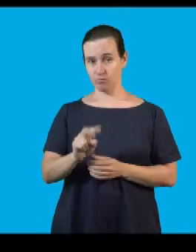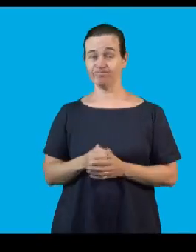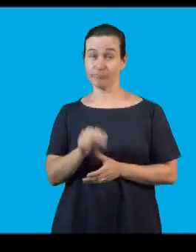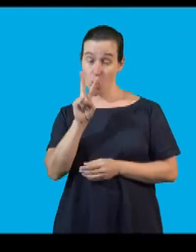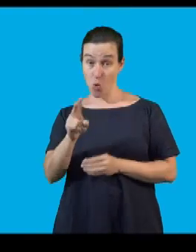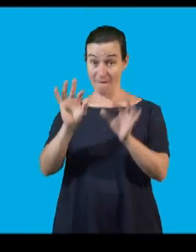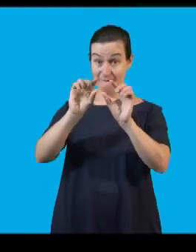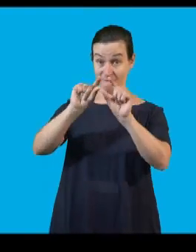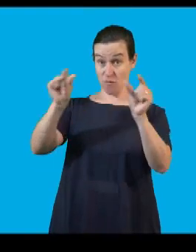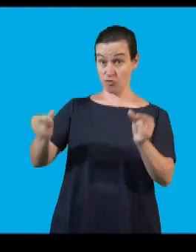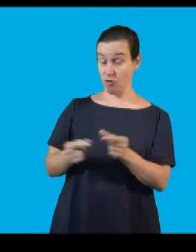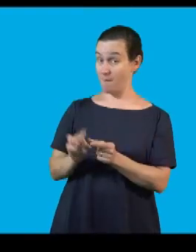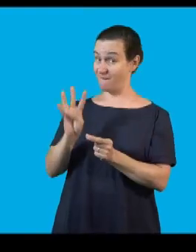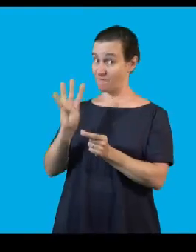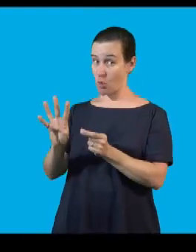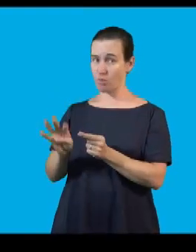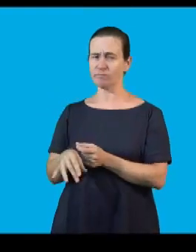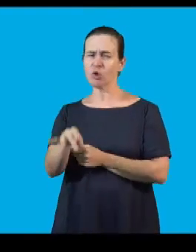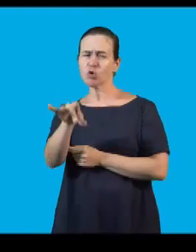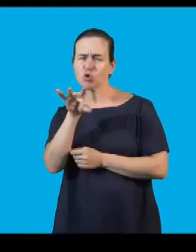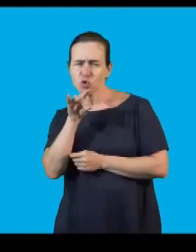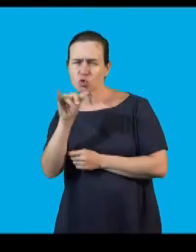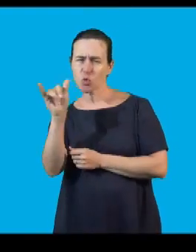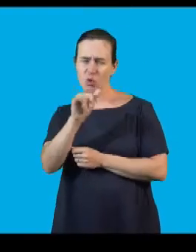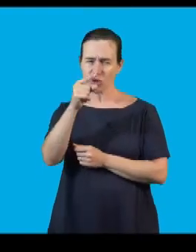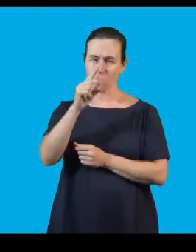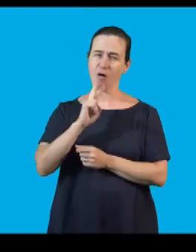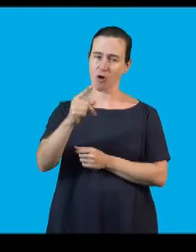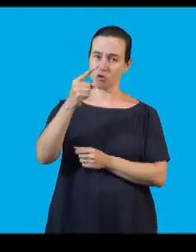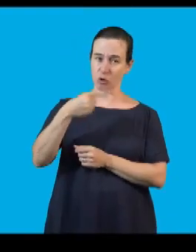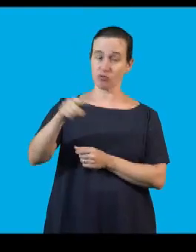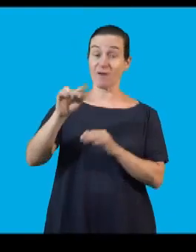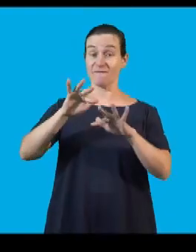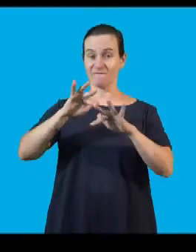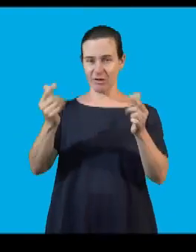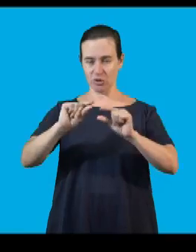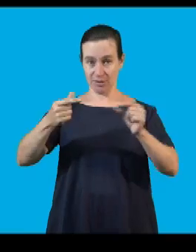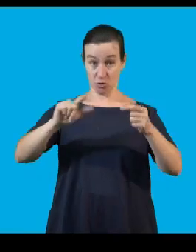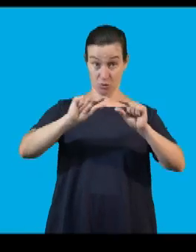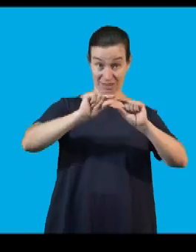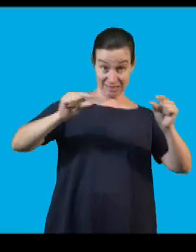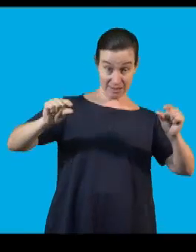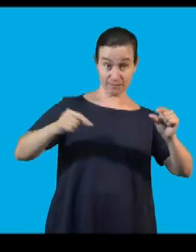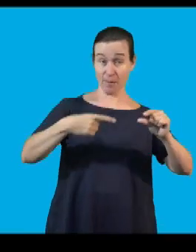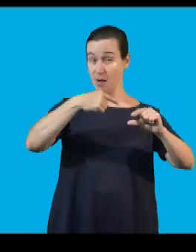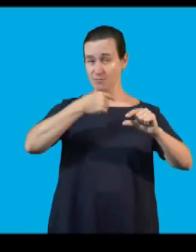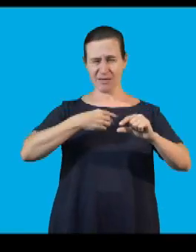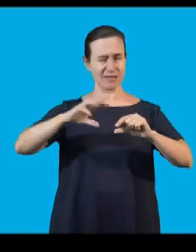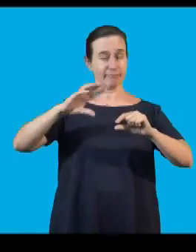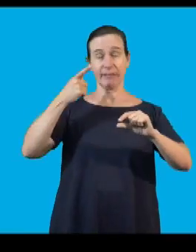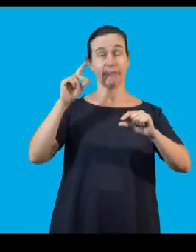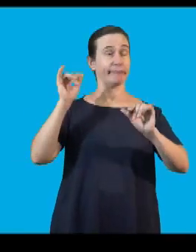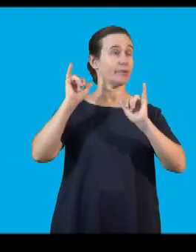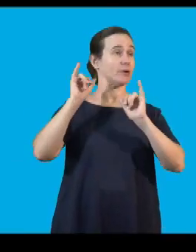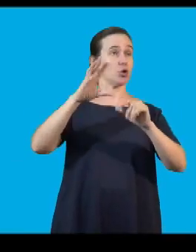1.2 says, refer to frame 4. Choose the correct answer to complete the following sentence. The sentence reads,